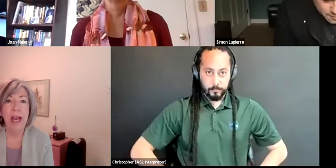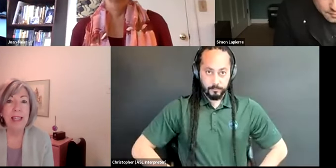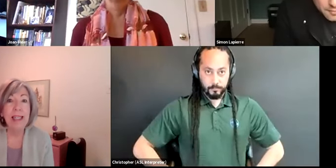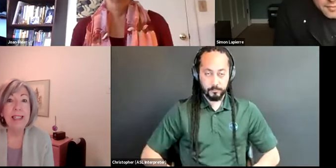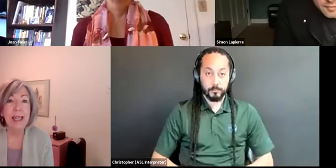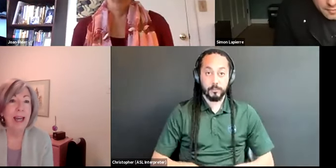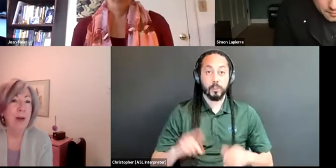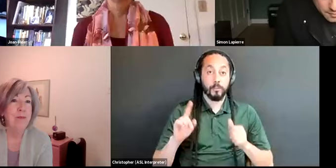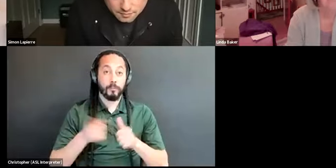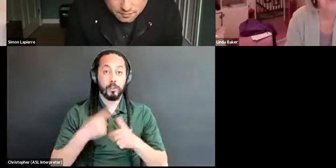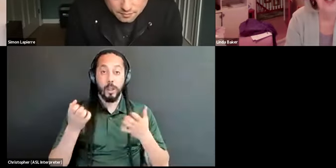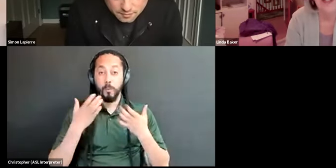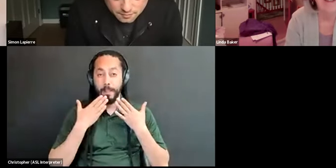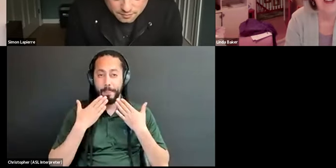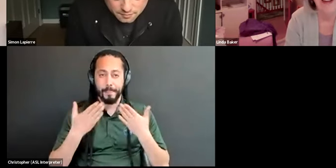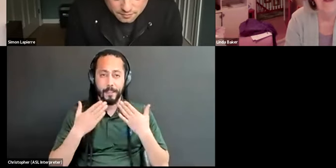of the panelists.